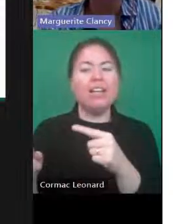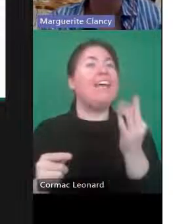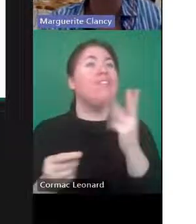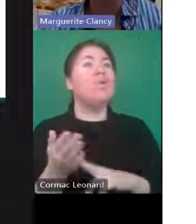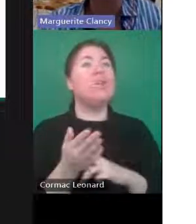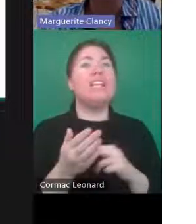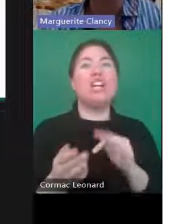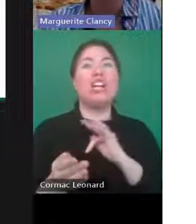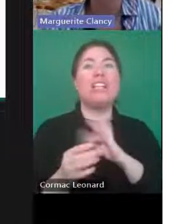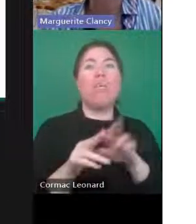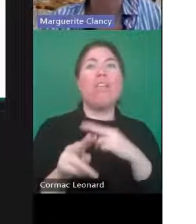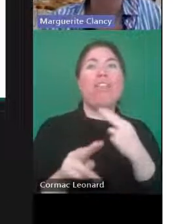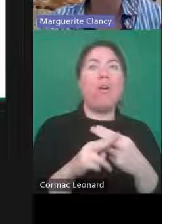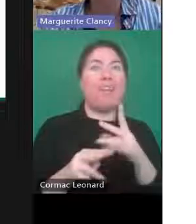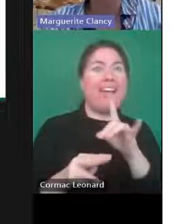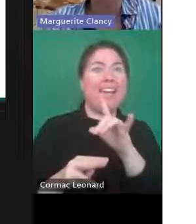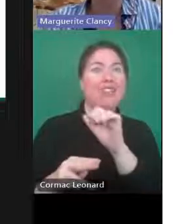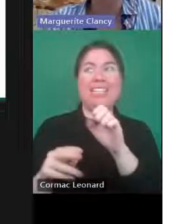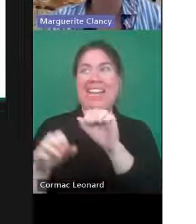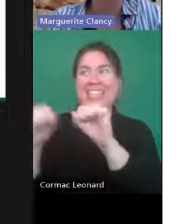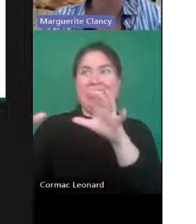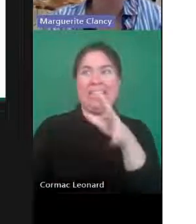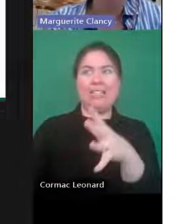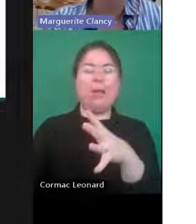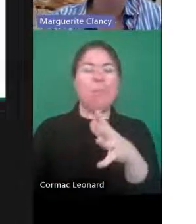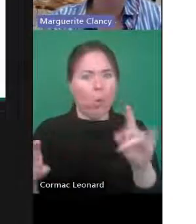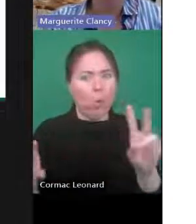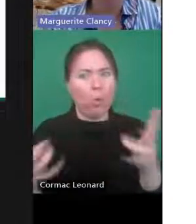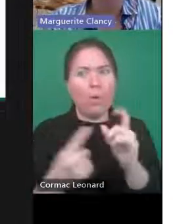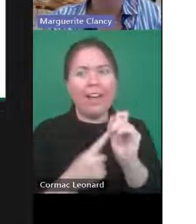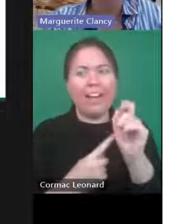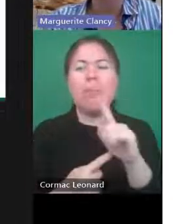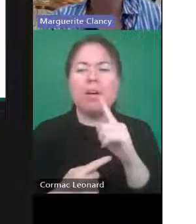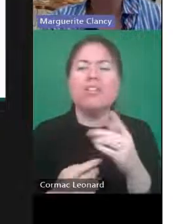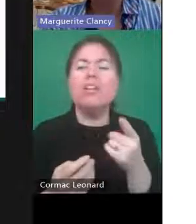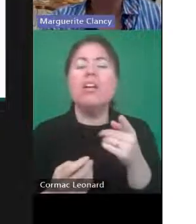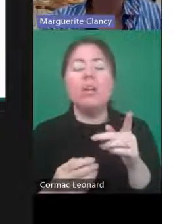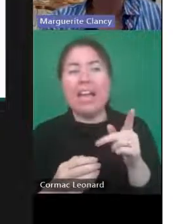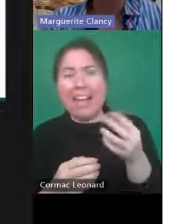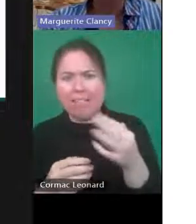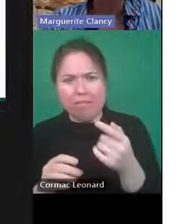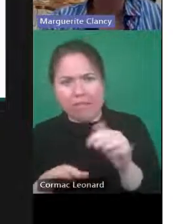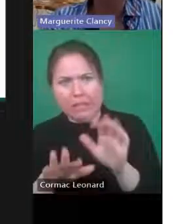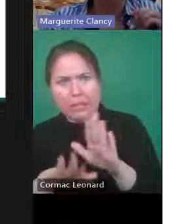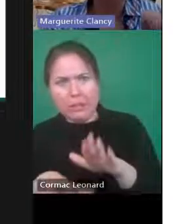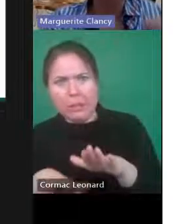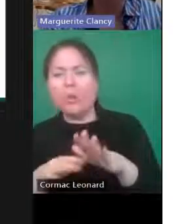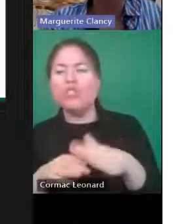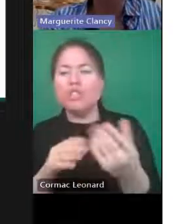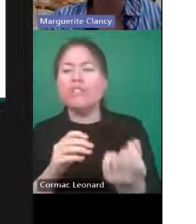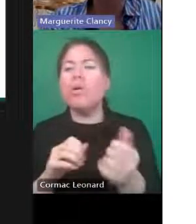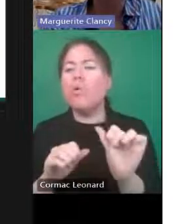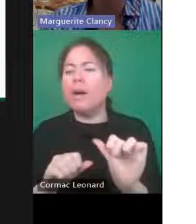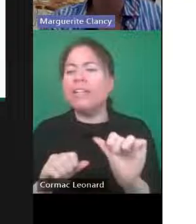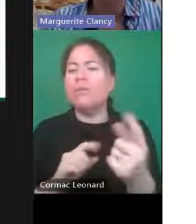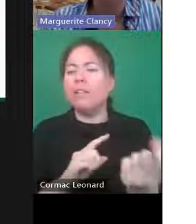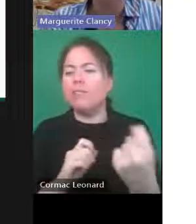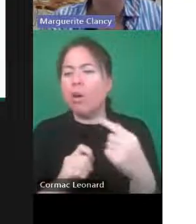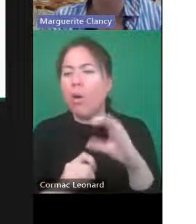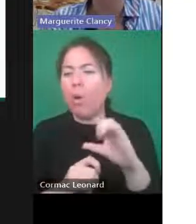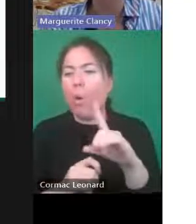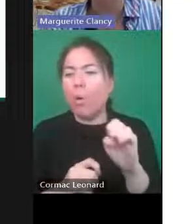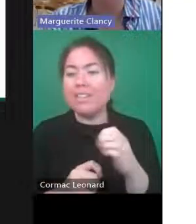we seem to get the codes quicker, but you will get a code within a couple of minutes. And if there is ever an issue that you don't get